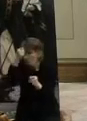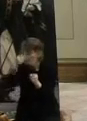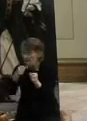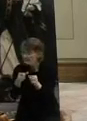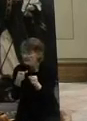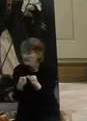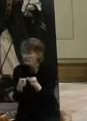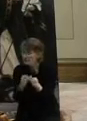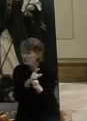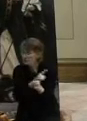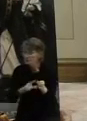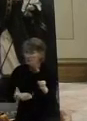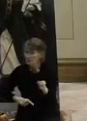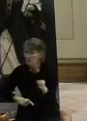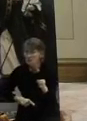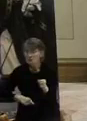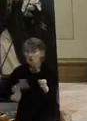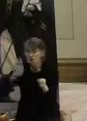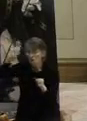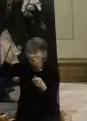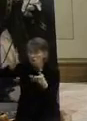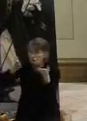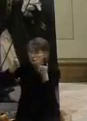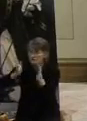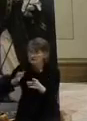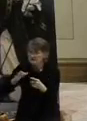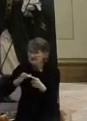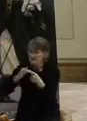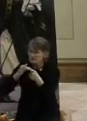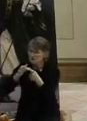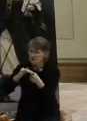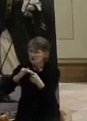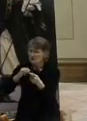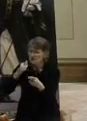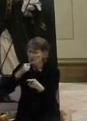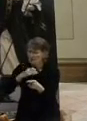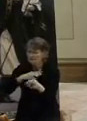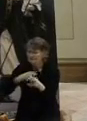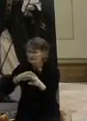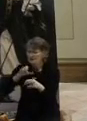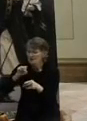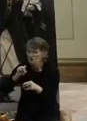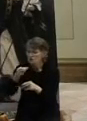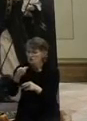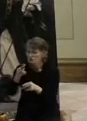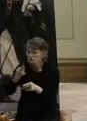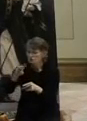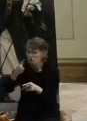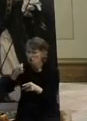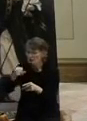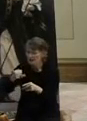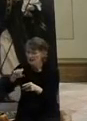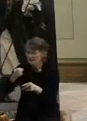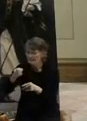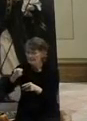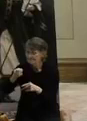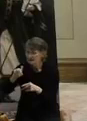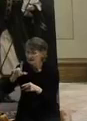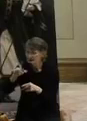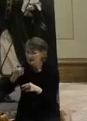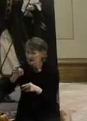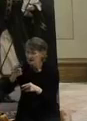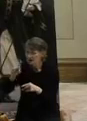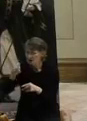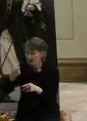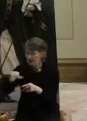Remember, Lord, your servants, especially Shirley Malarkey, and all gathered here whose faith and devotion